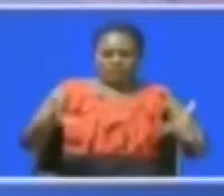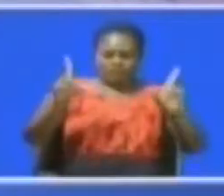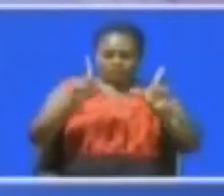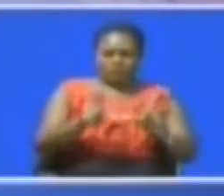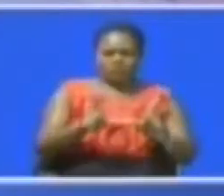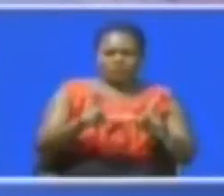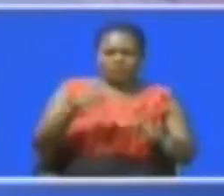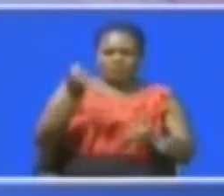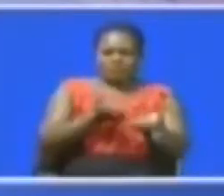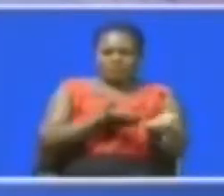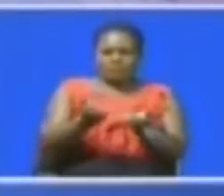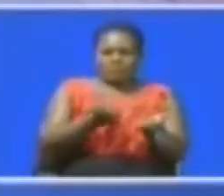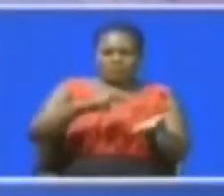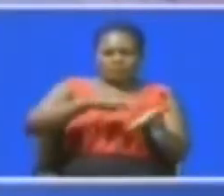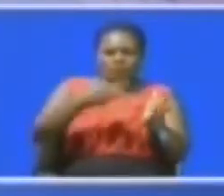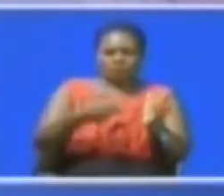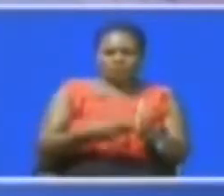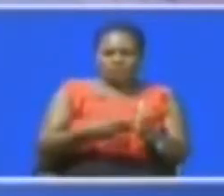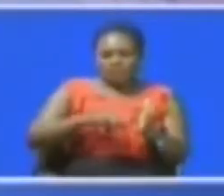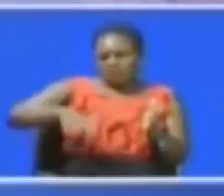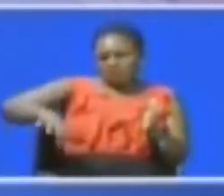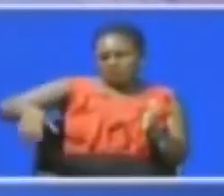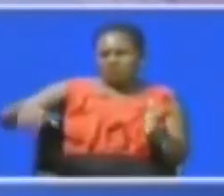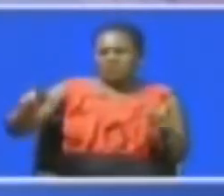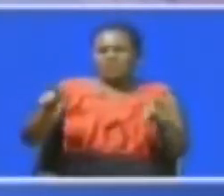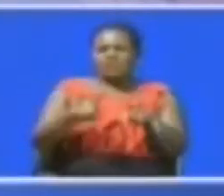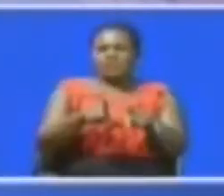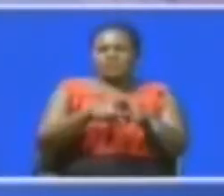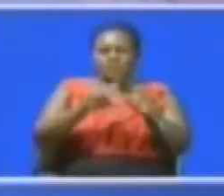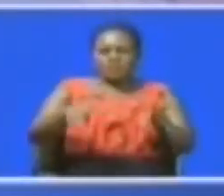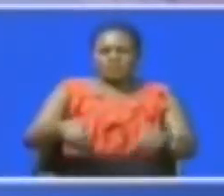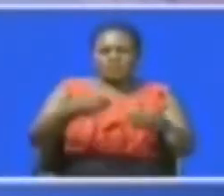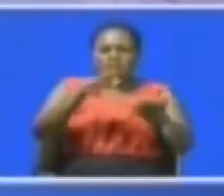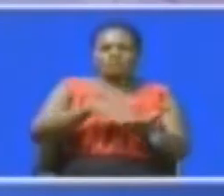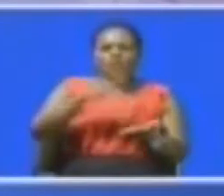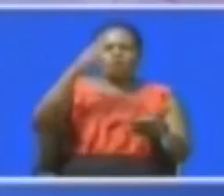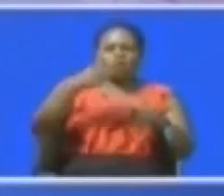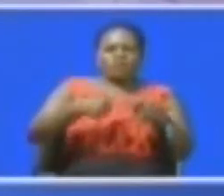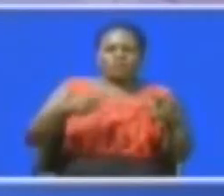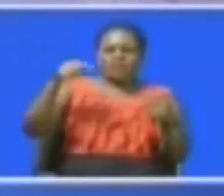who invested in their projects in this county and are set to deliver more this year.